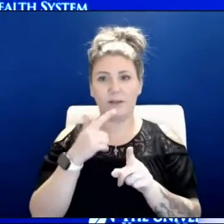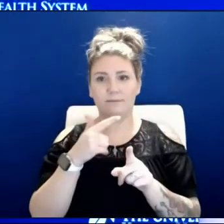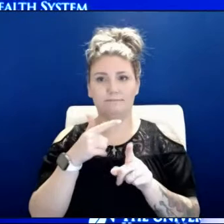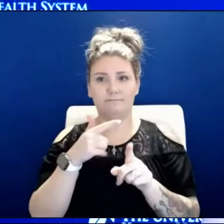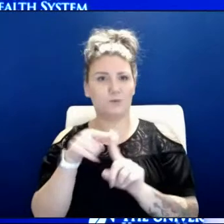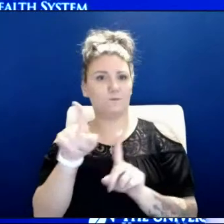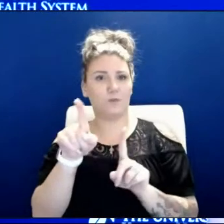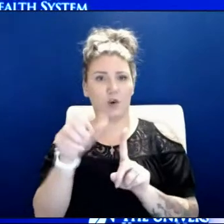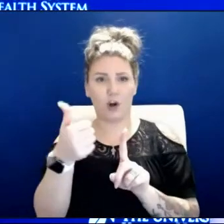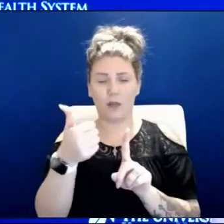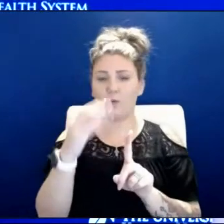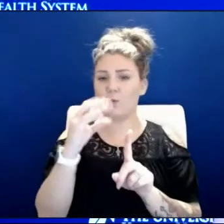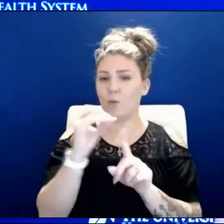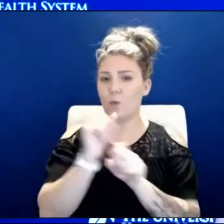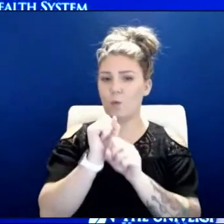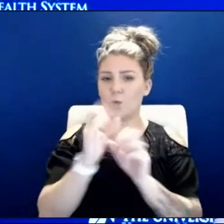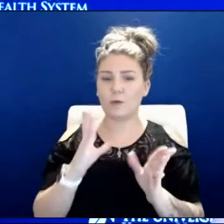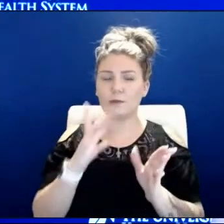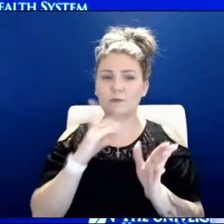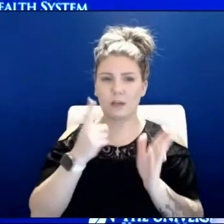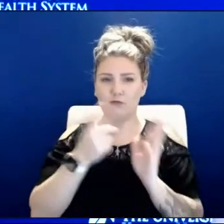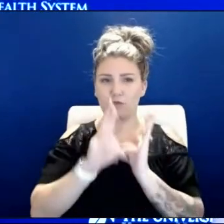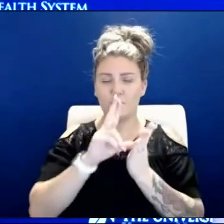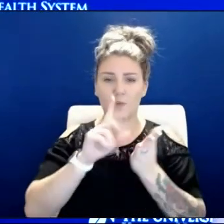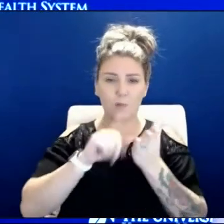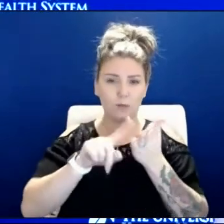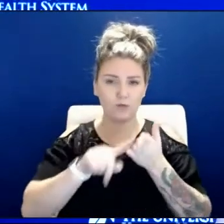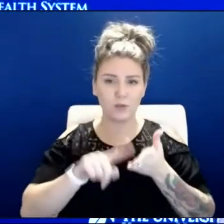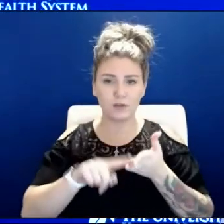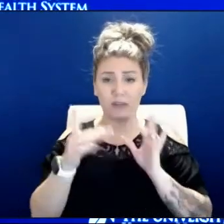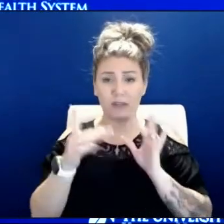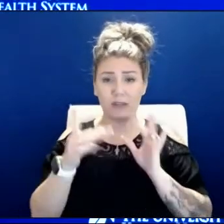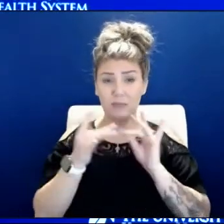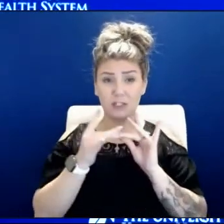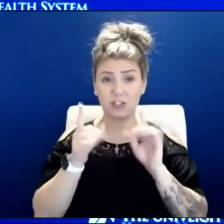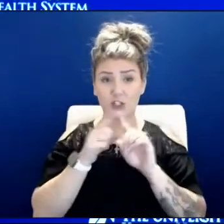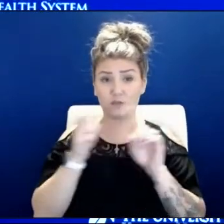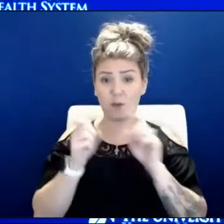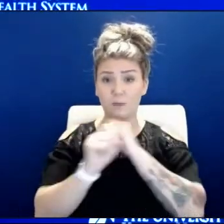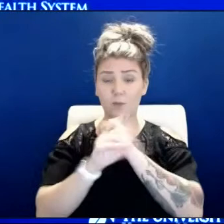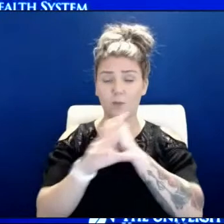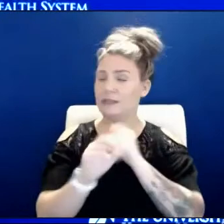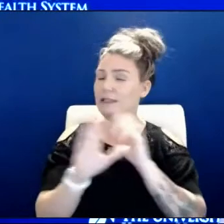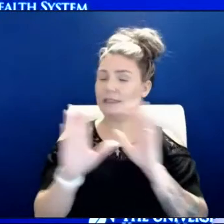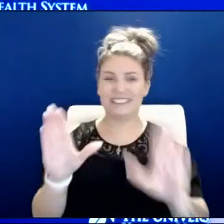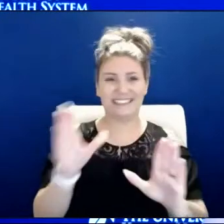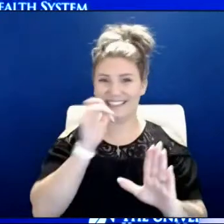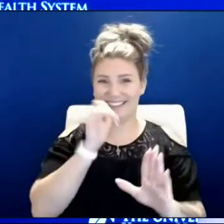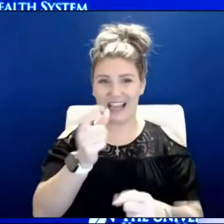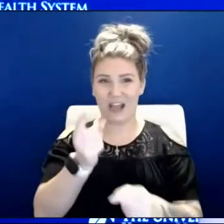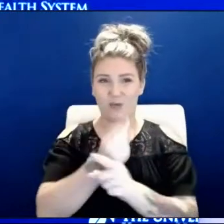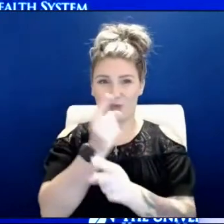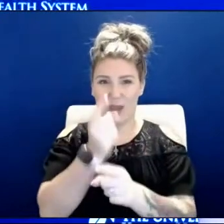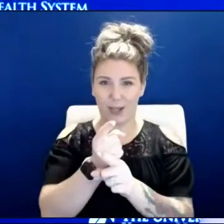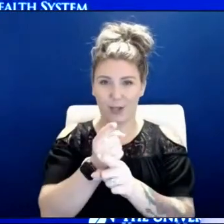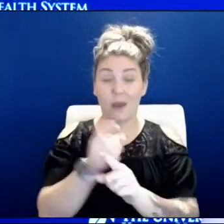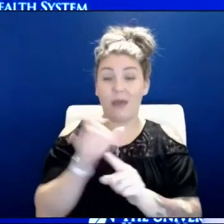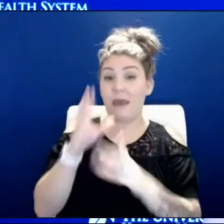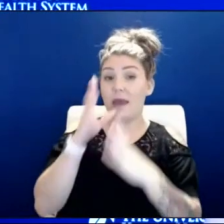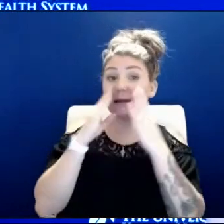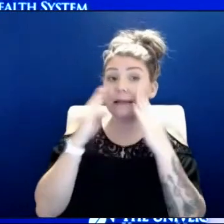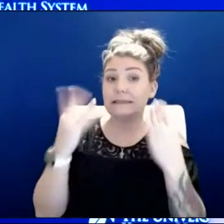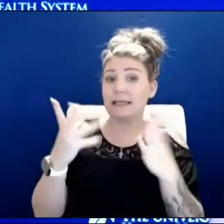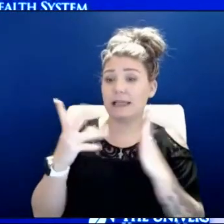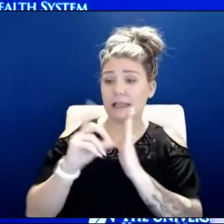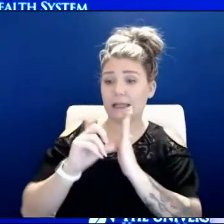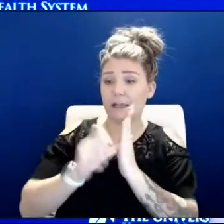having gone through that research, I think the message from the media is really way off. I think that data emphasizes and